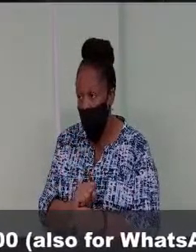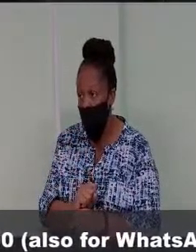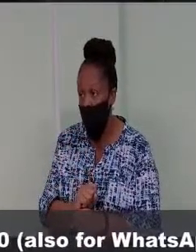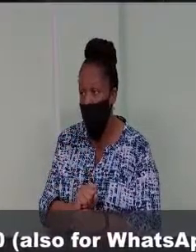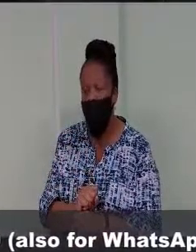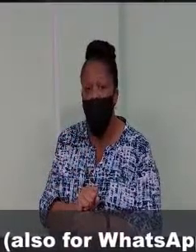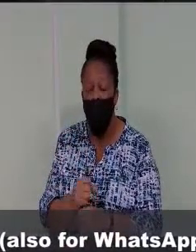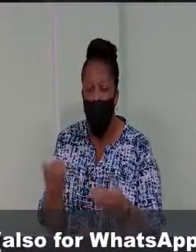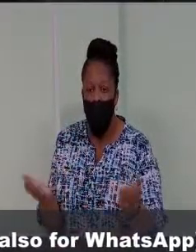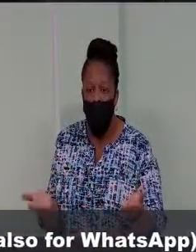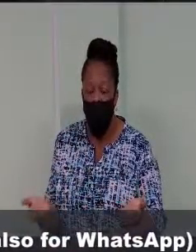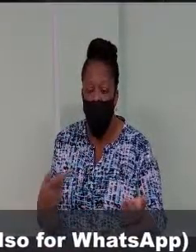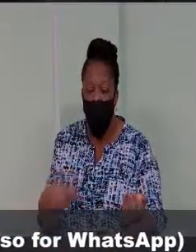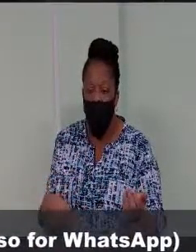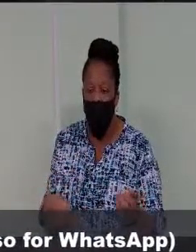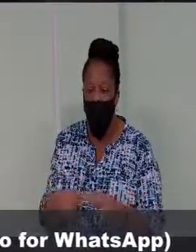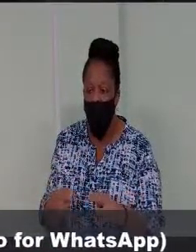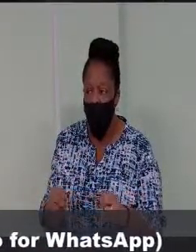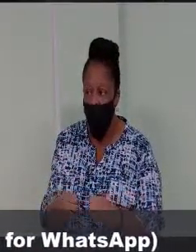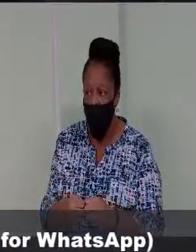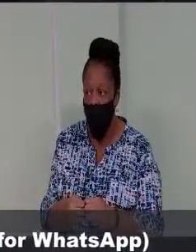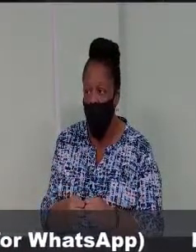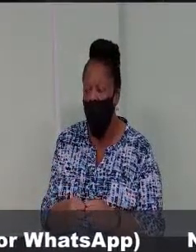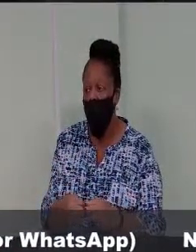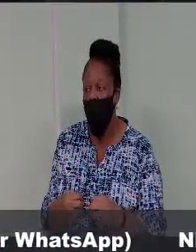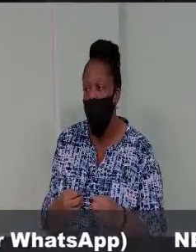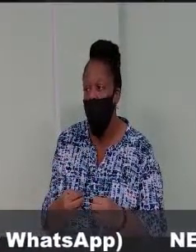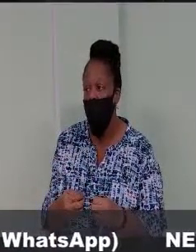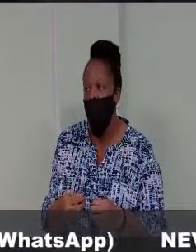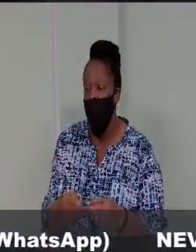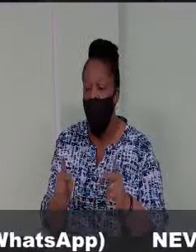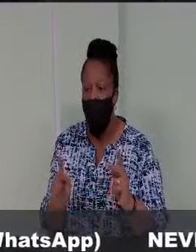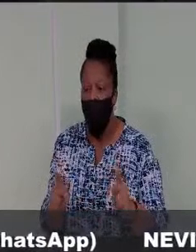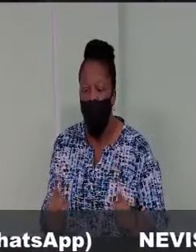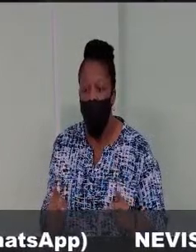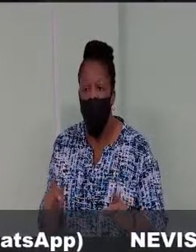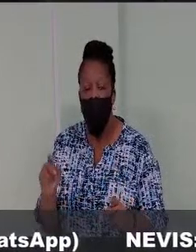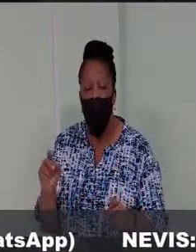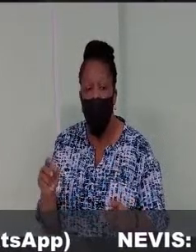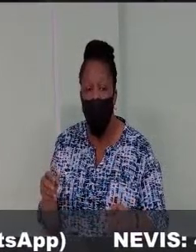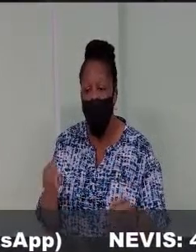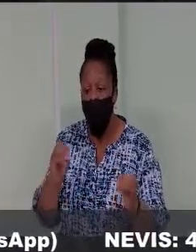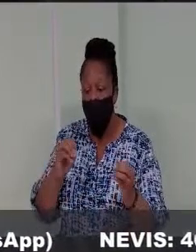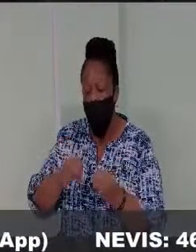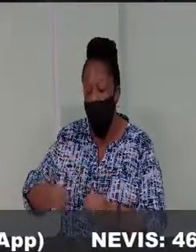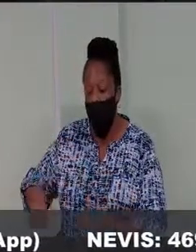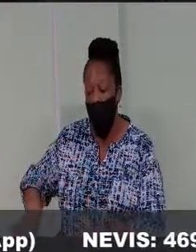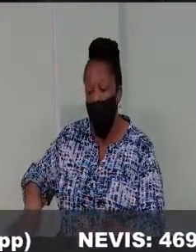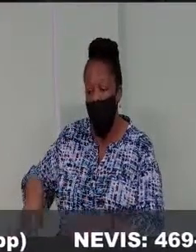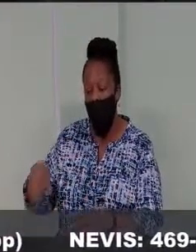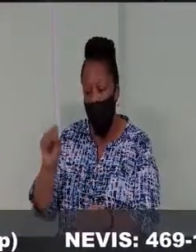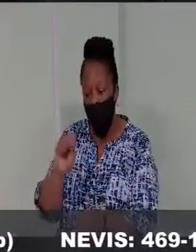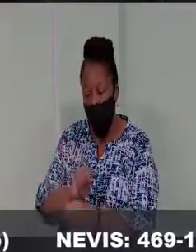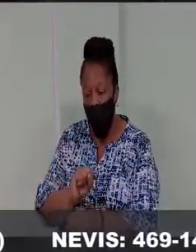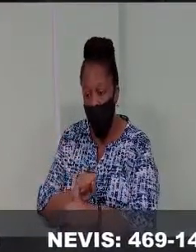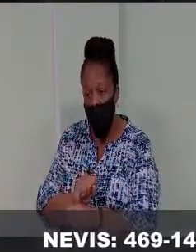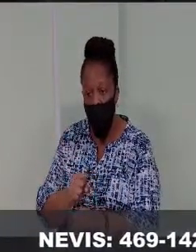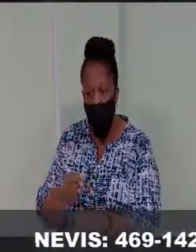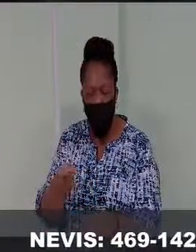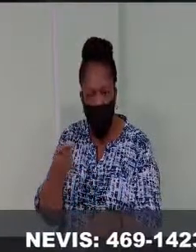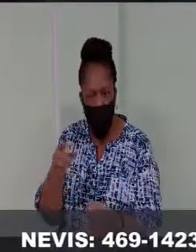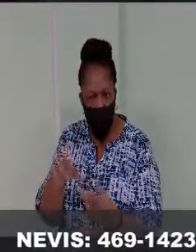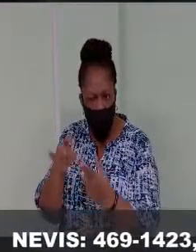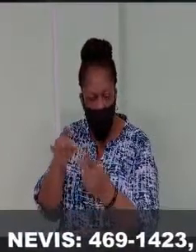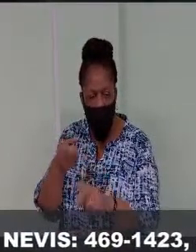used here in St. Kitts and Nevis for our citizens and residents who would have lost their job. And speaking